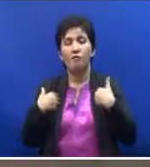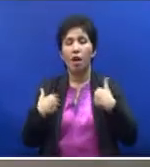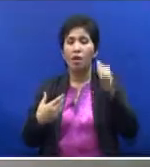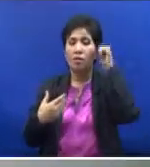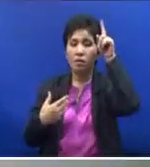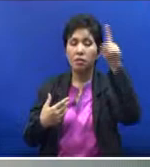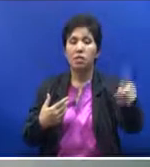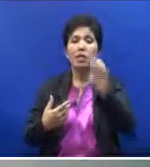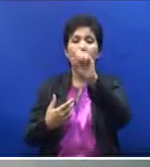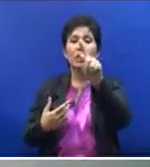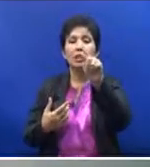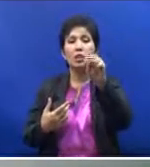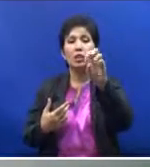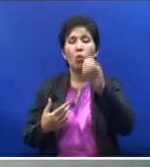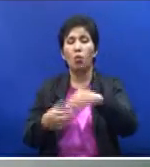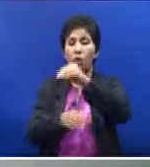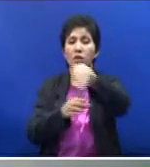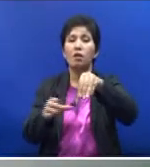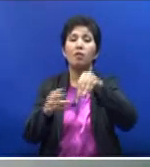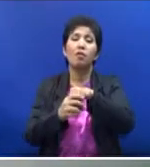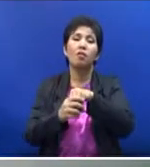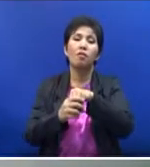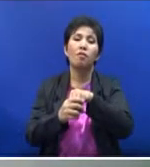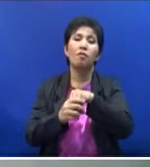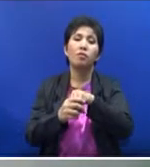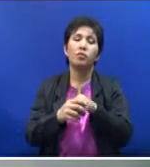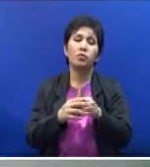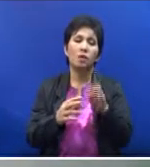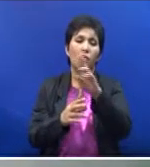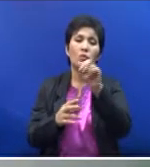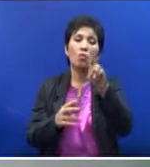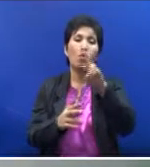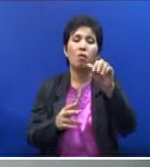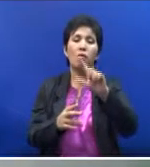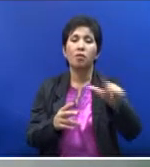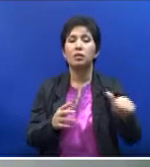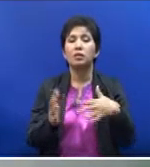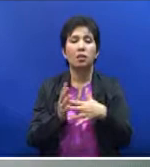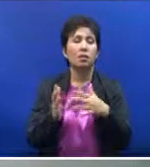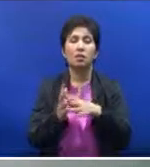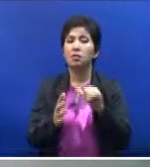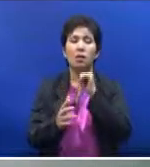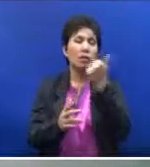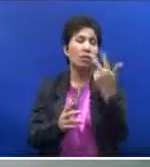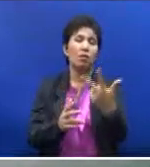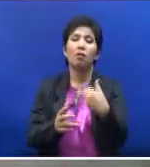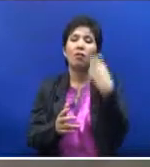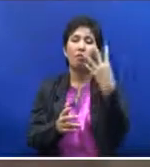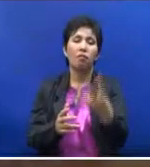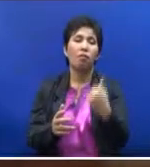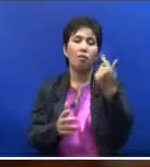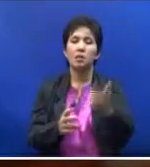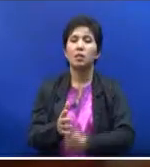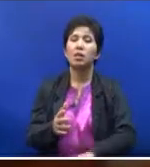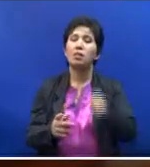understand, ethnography involves a longitudinal studies. Okay, it is not just 2 months, 3 months, okay,